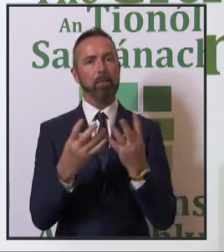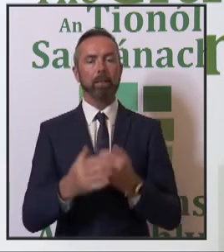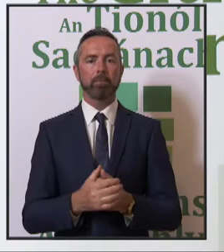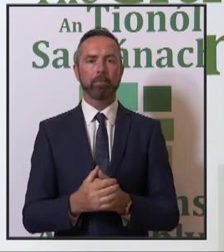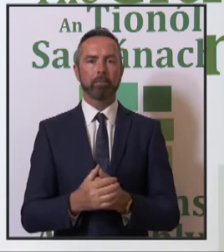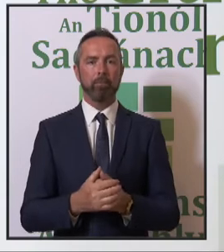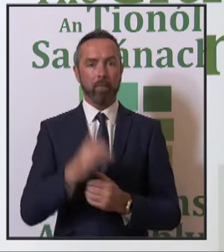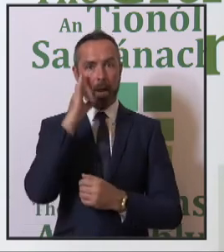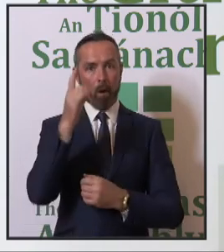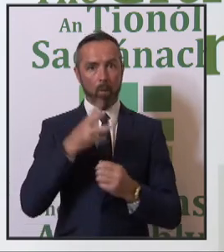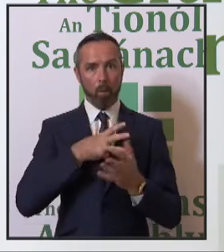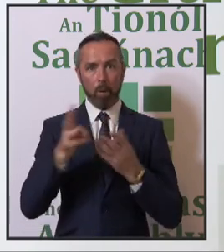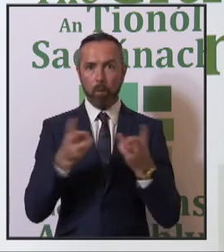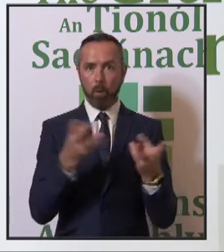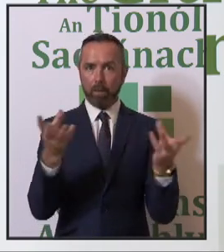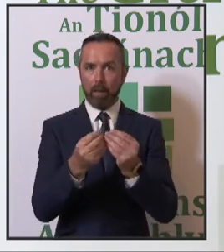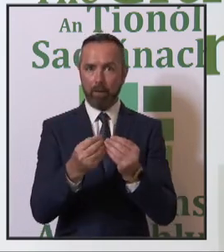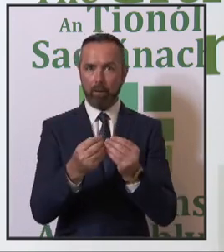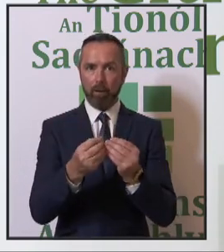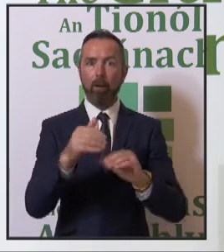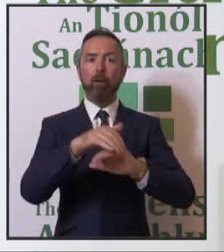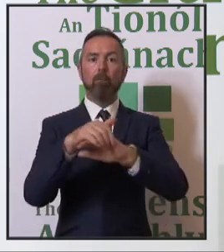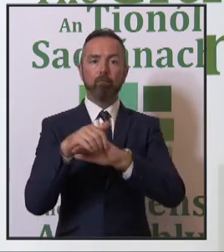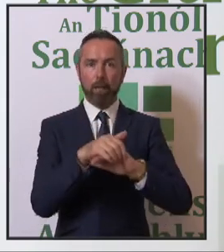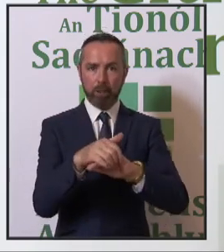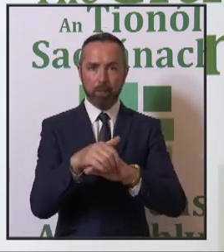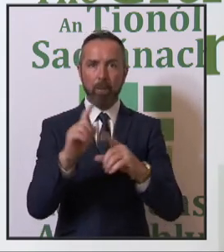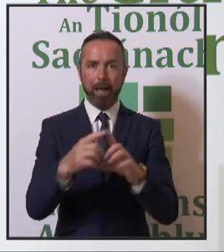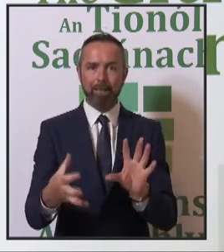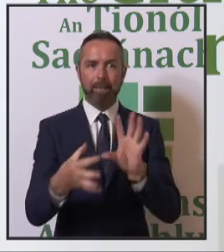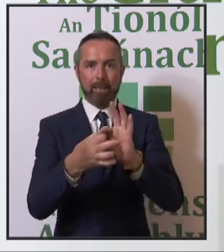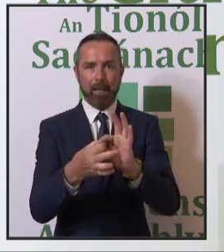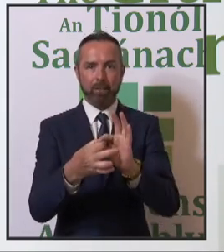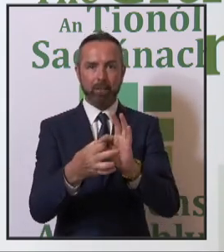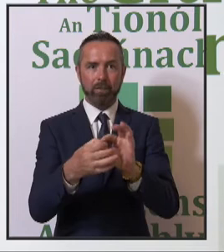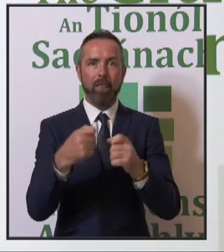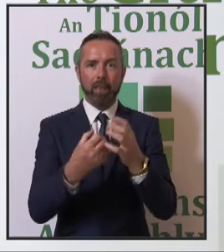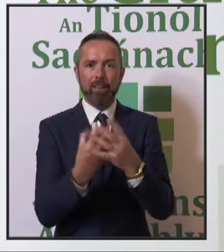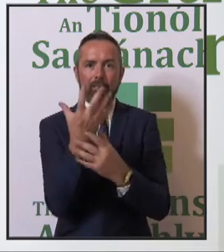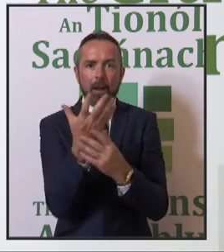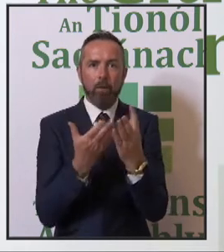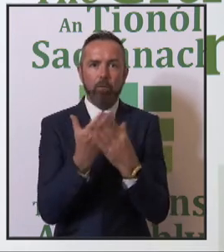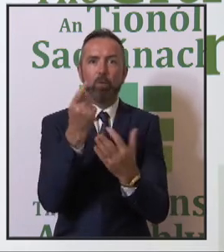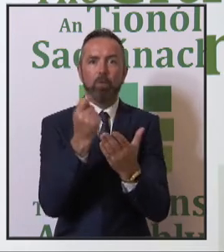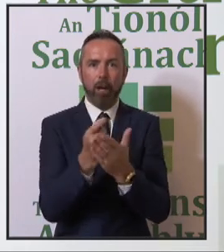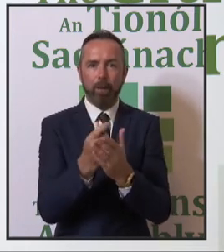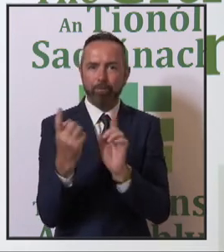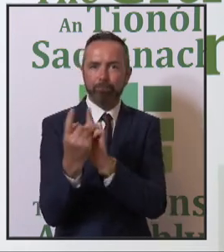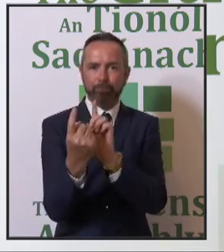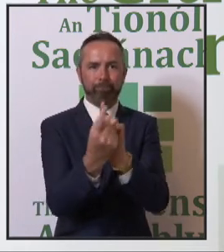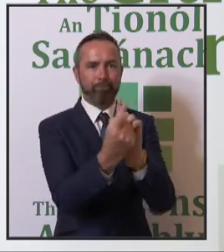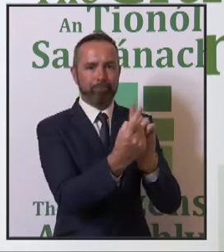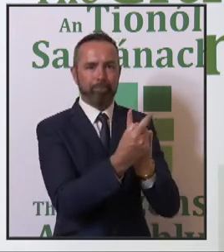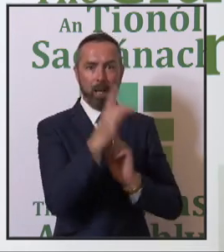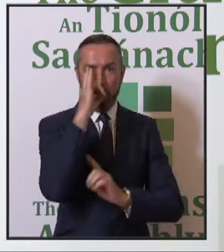that as we work together, friendships and connections, that NOSC that comes about together through spending time and mutual engagement,